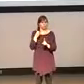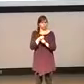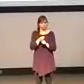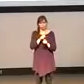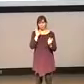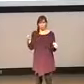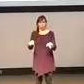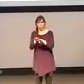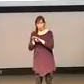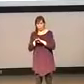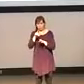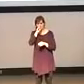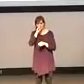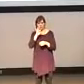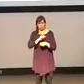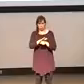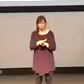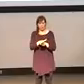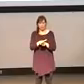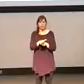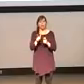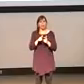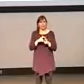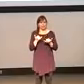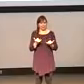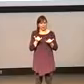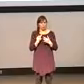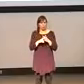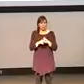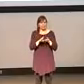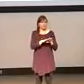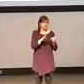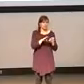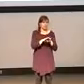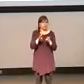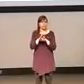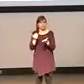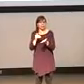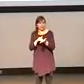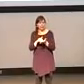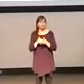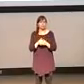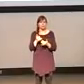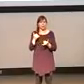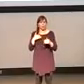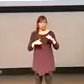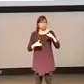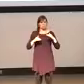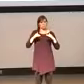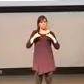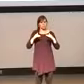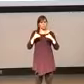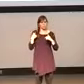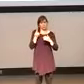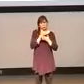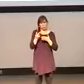down that we went through during the COVID, and then as we begin to ramp up, we are now close in the last